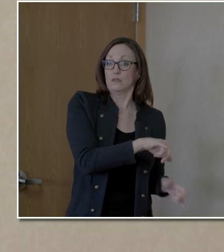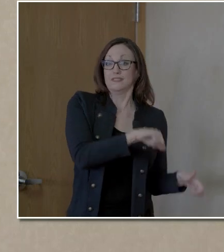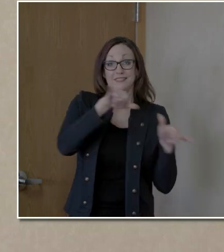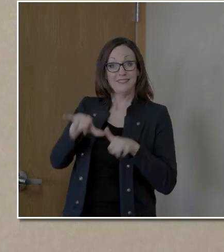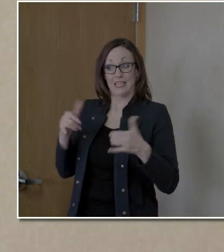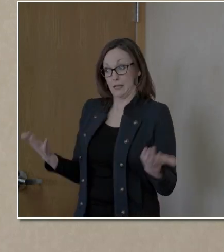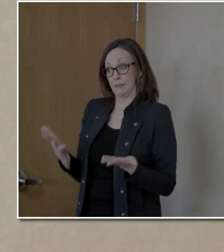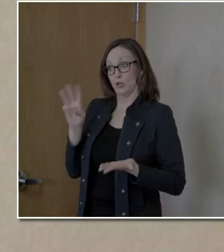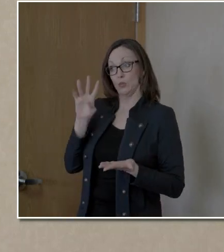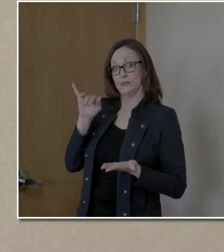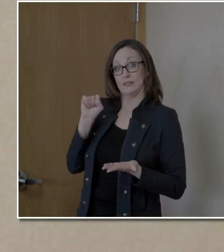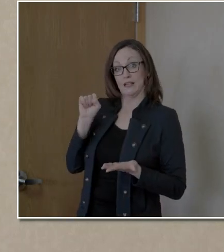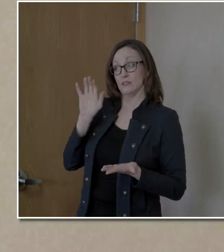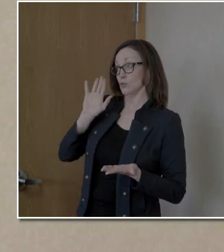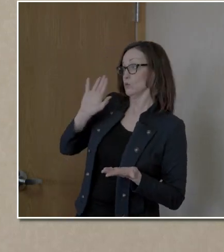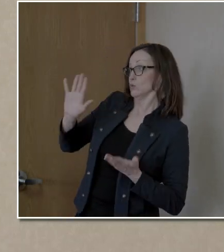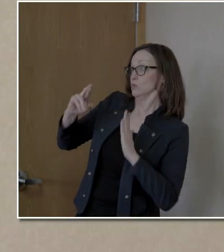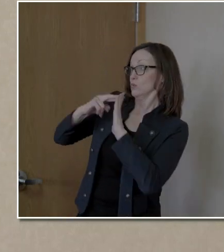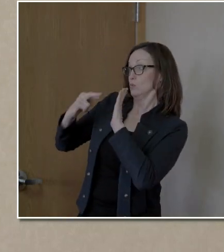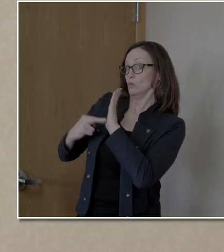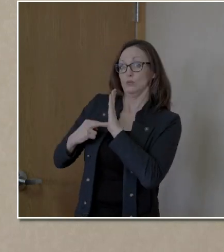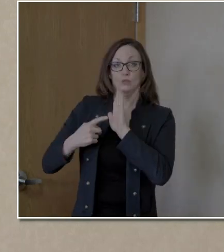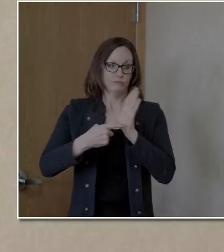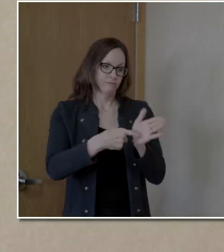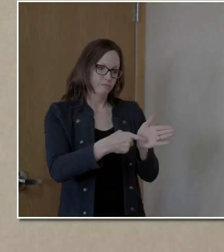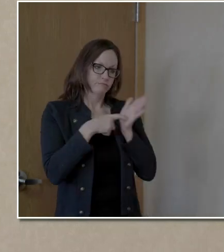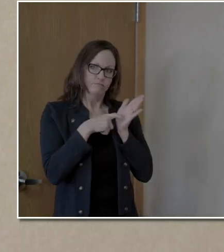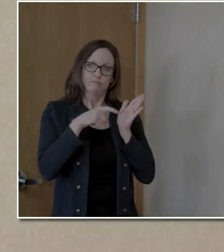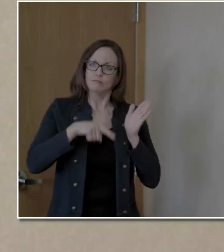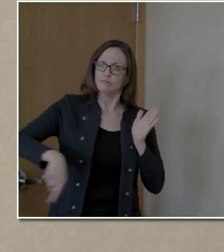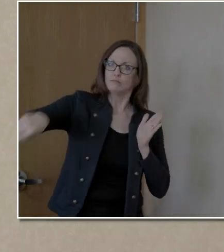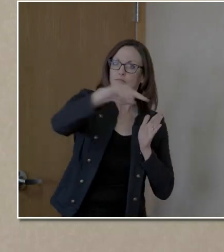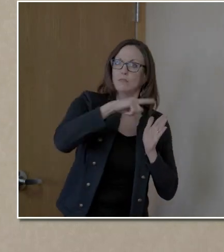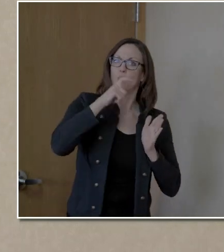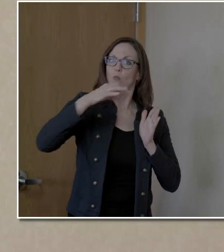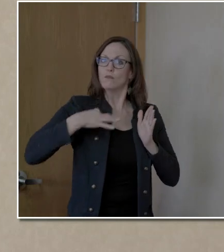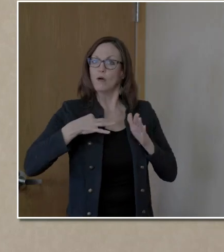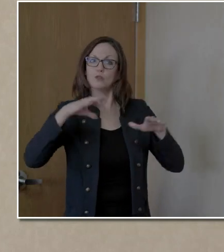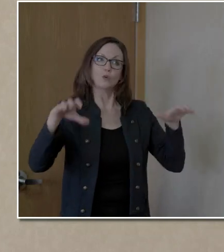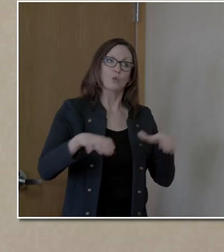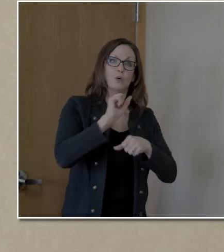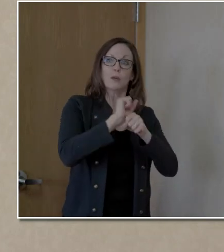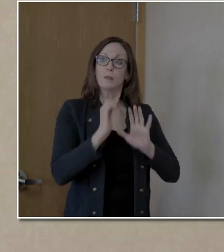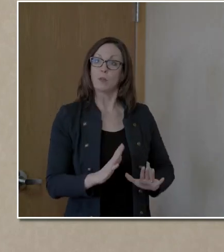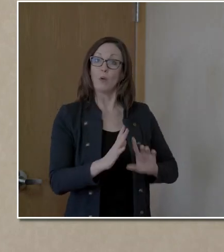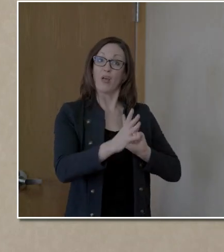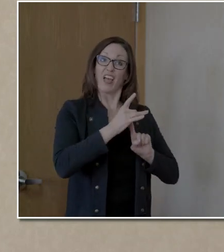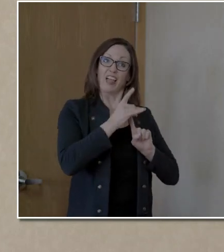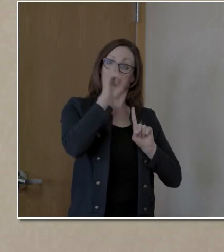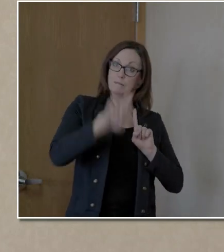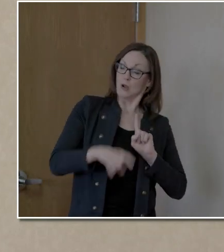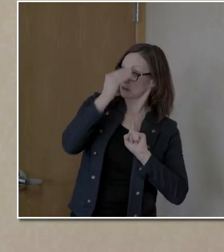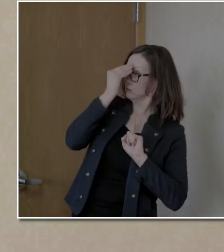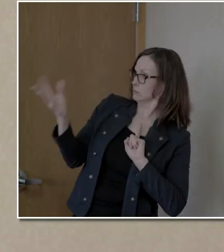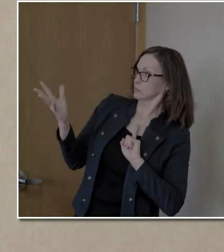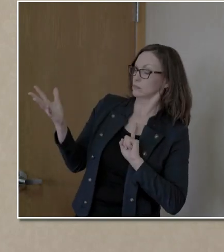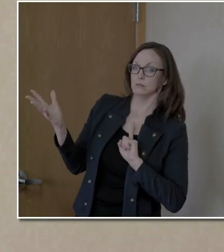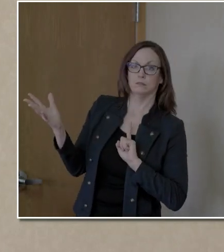someone who voted at their site or a poll worker at their site. That notification would be made.